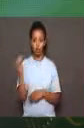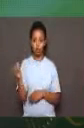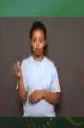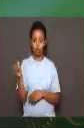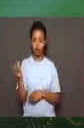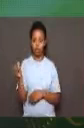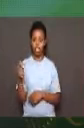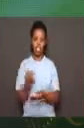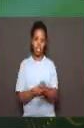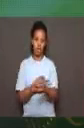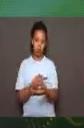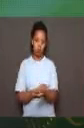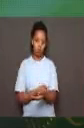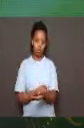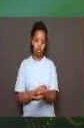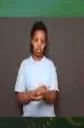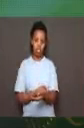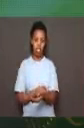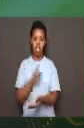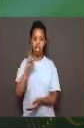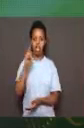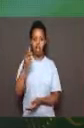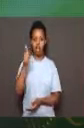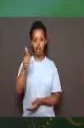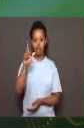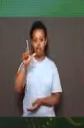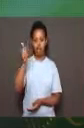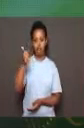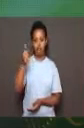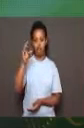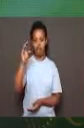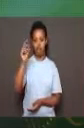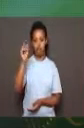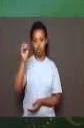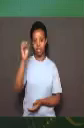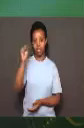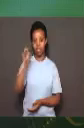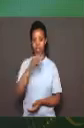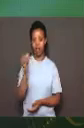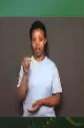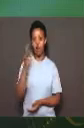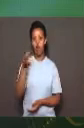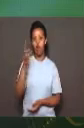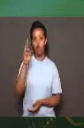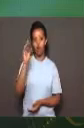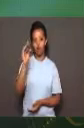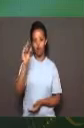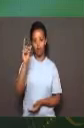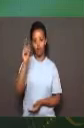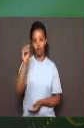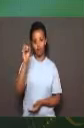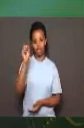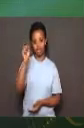at glucose, galactose, and fructose. Are you ready to